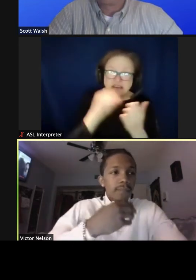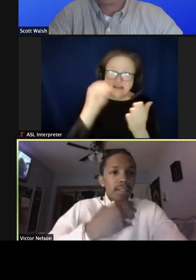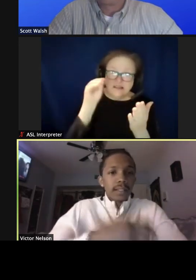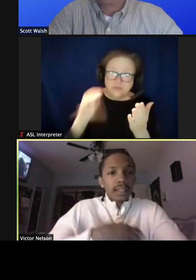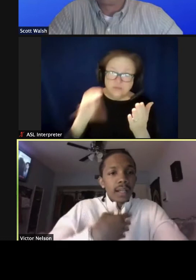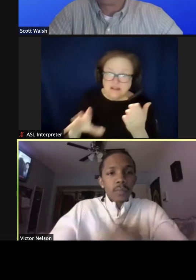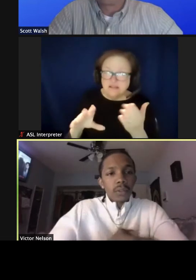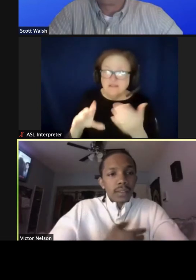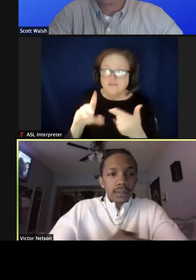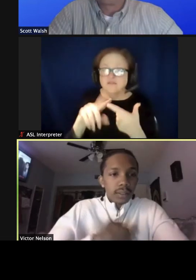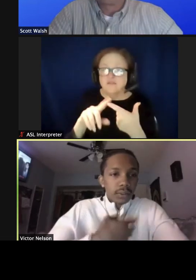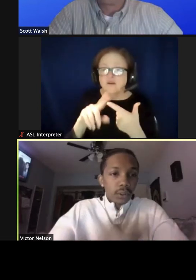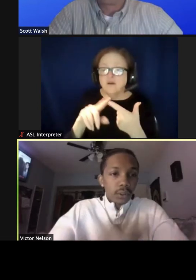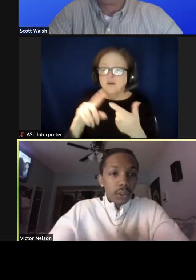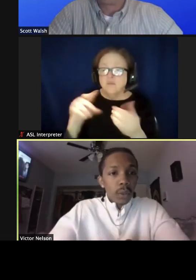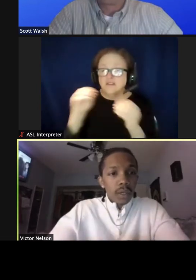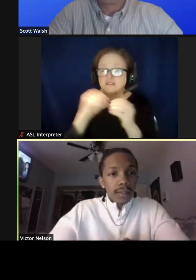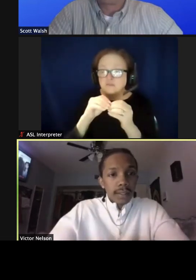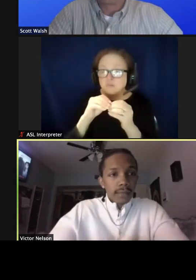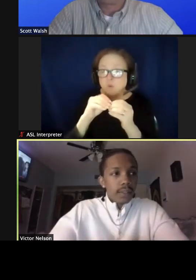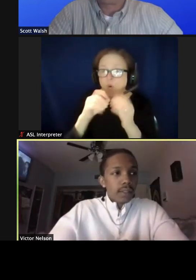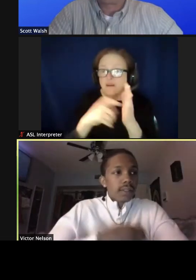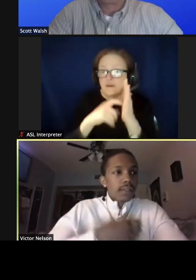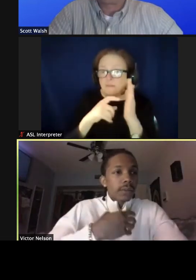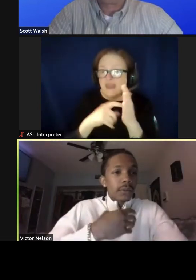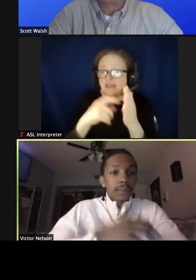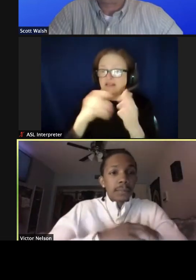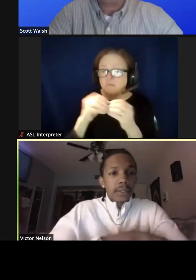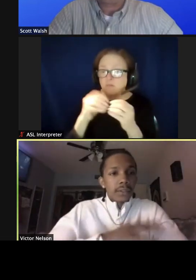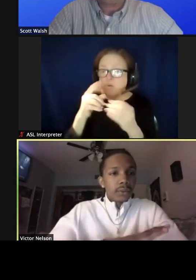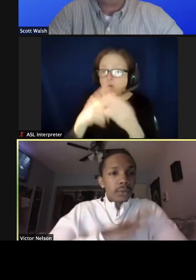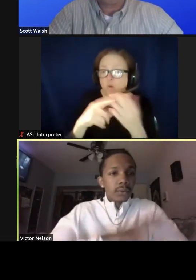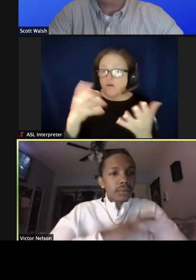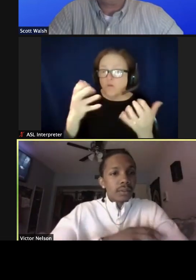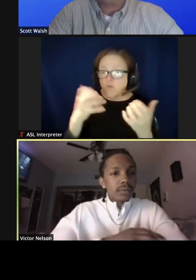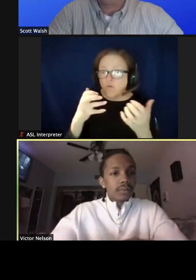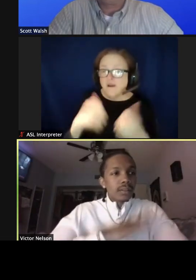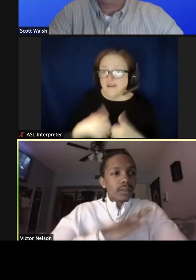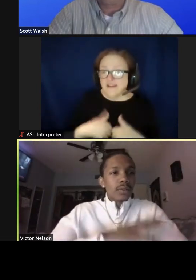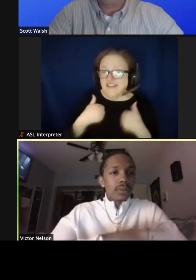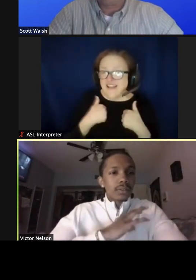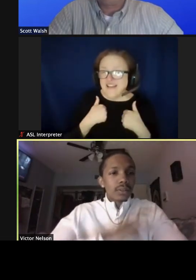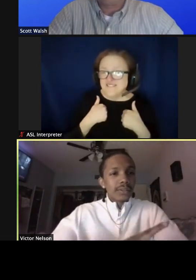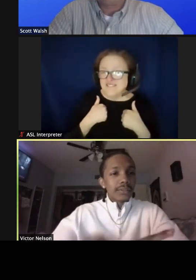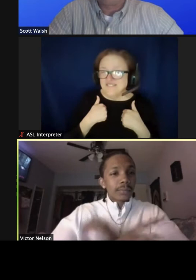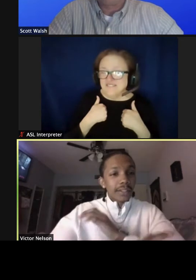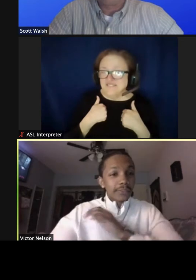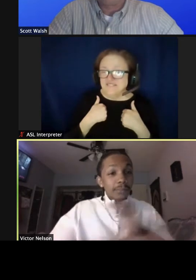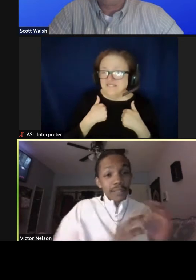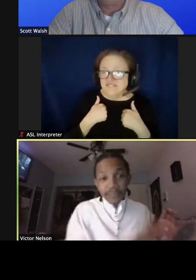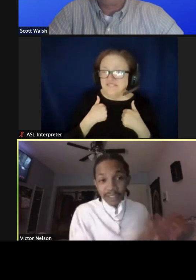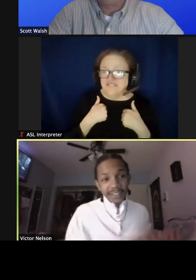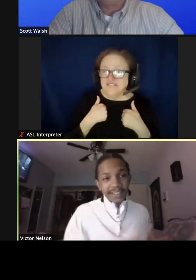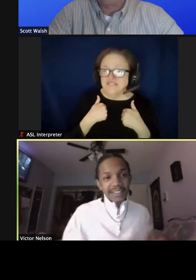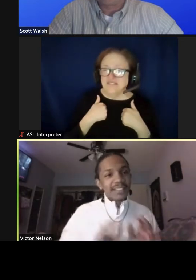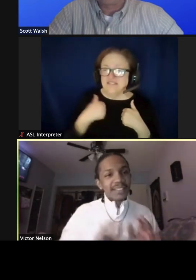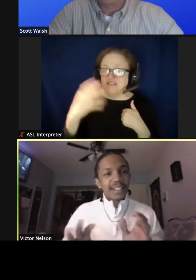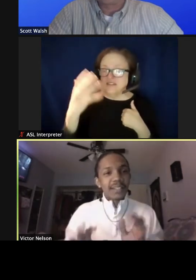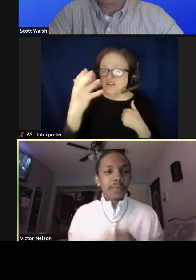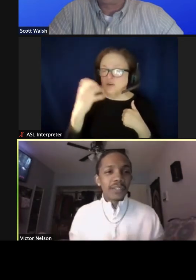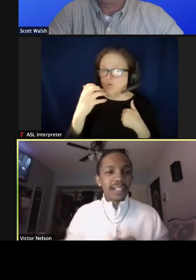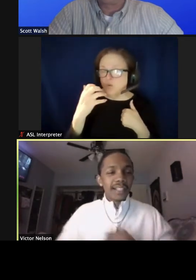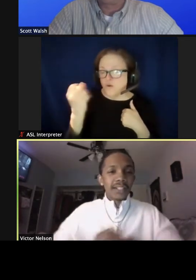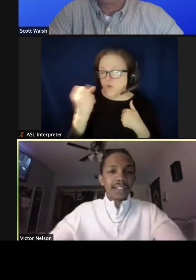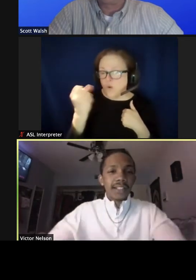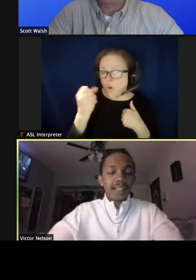but it's a lot more things that you're going to want in life. So it's better if you, you know, hold on to your privileges and